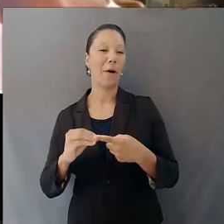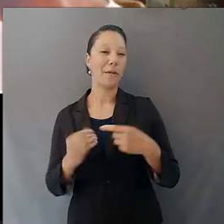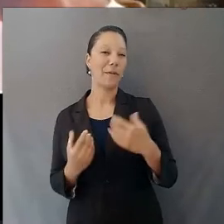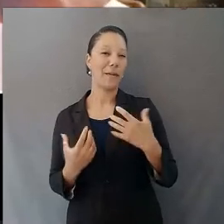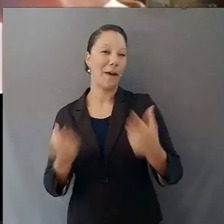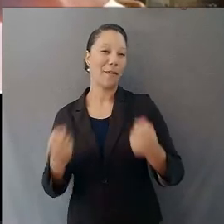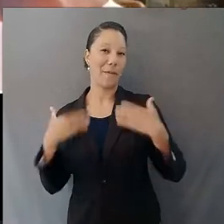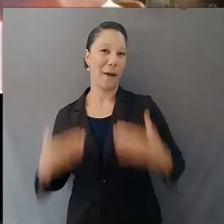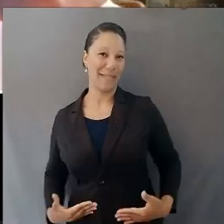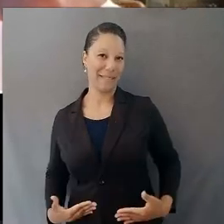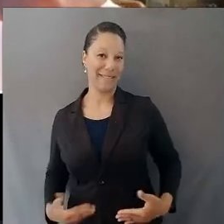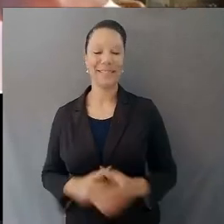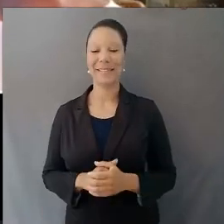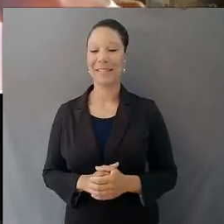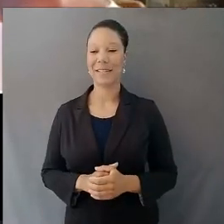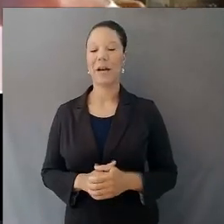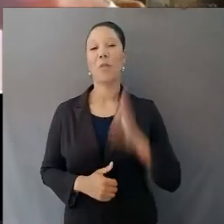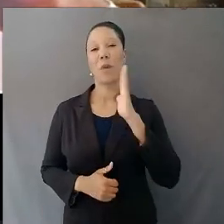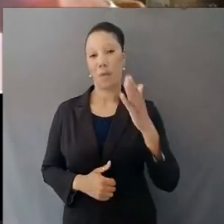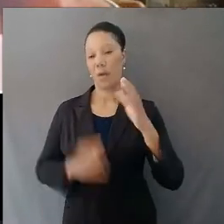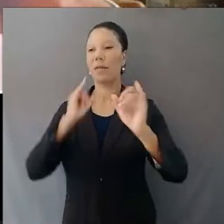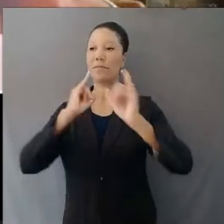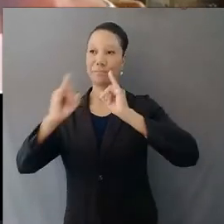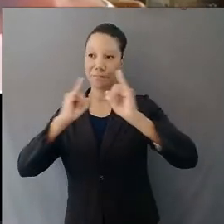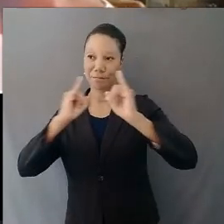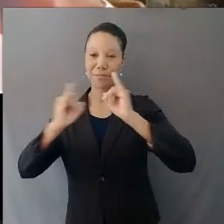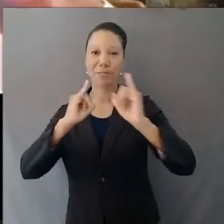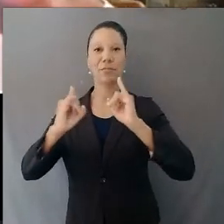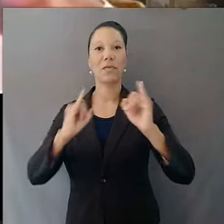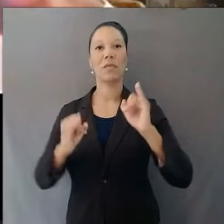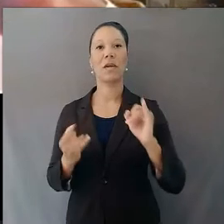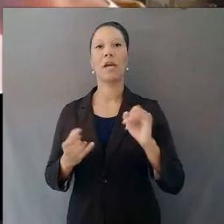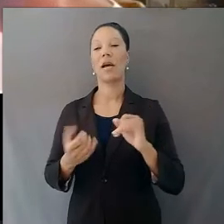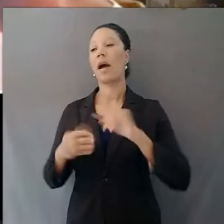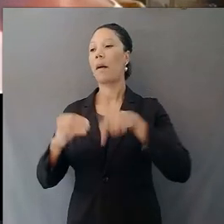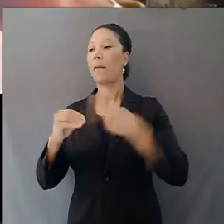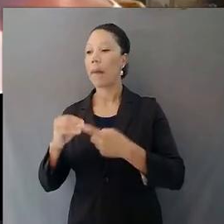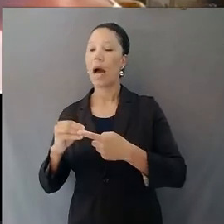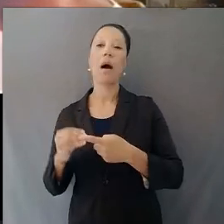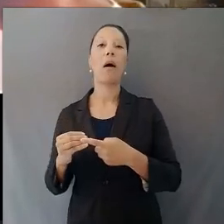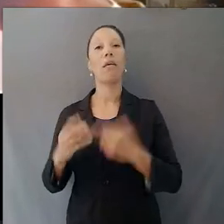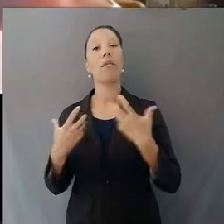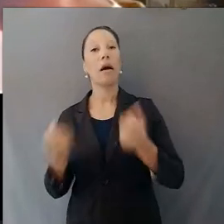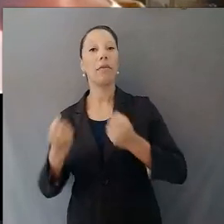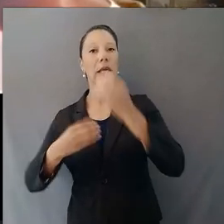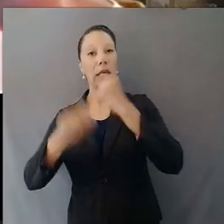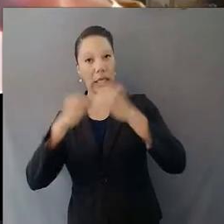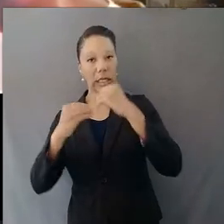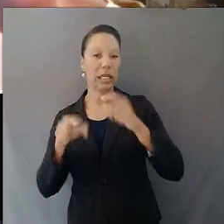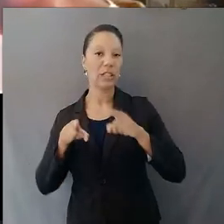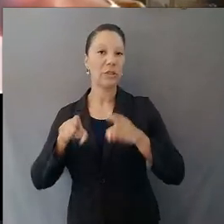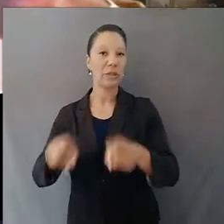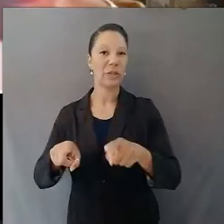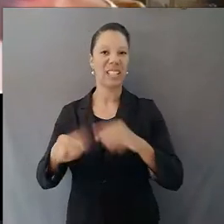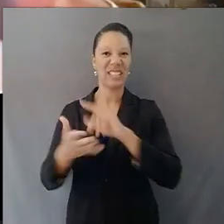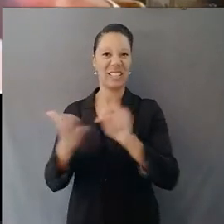we'll have an interview with healthy eating and during this